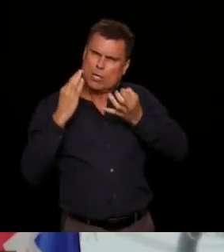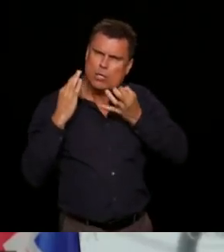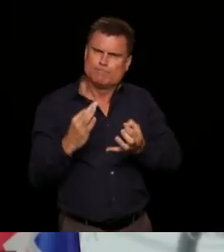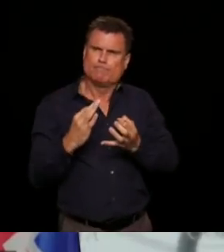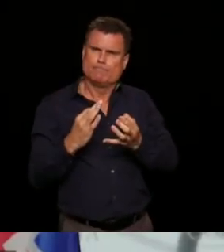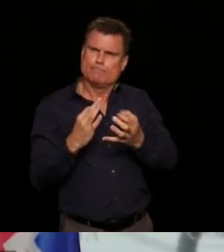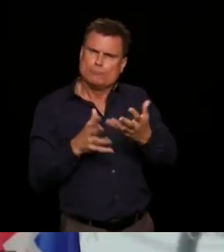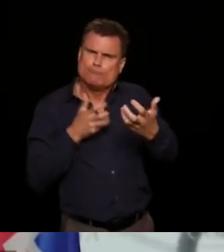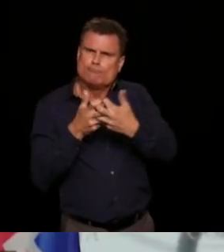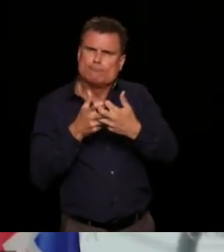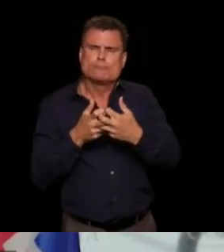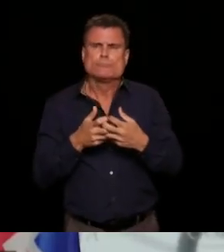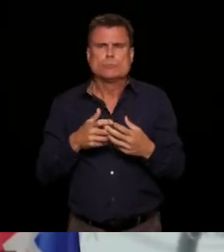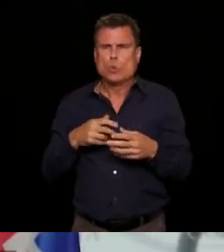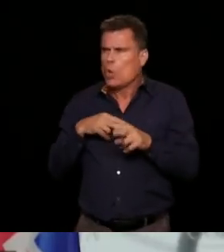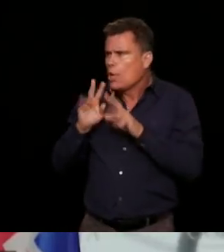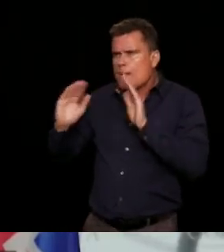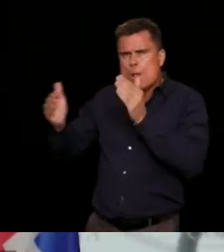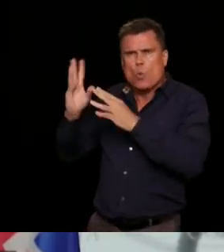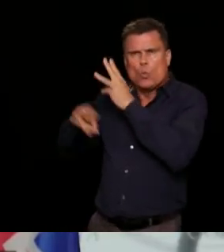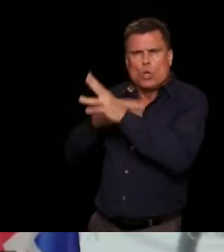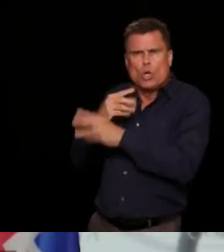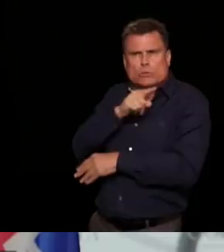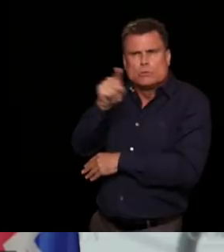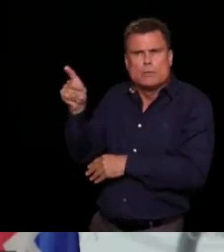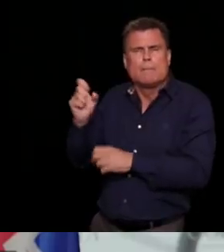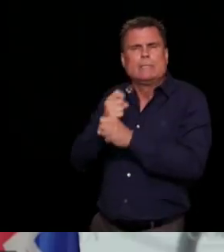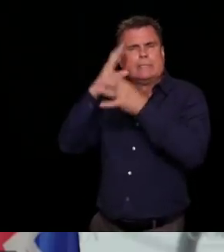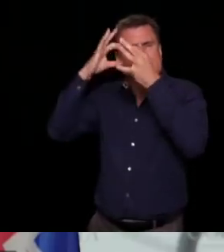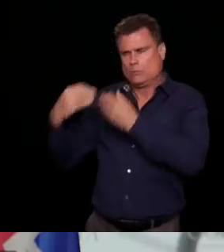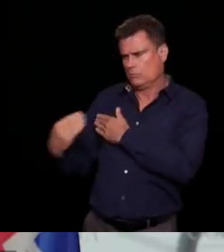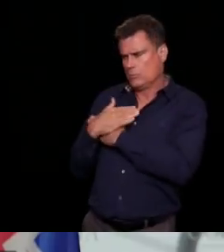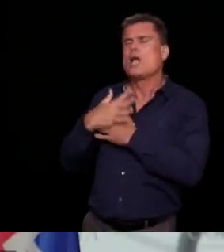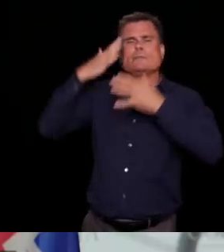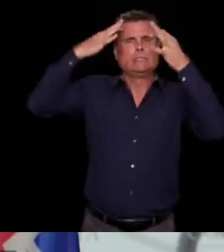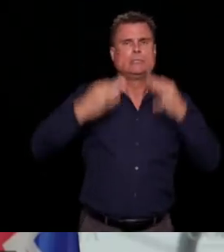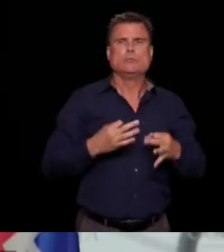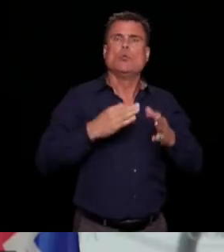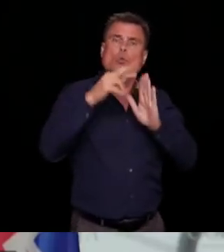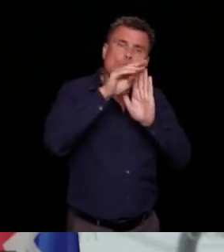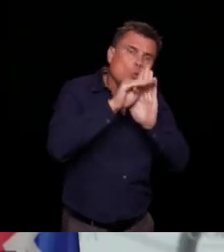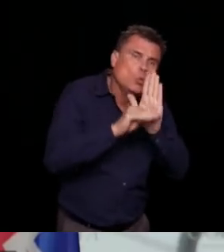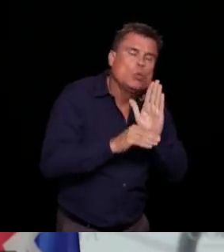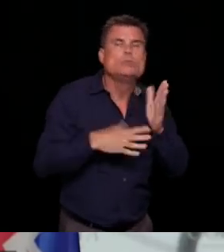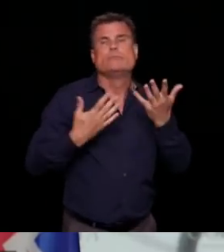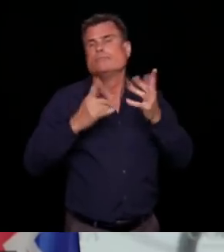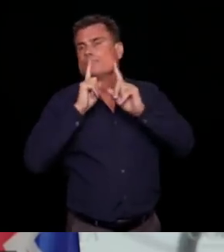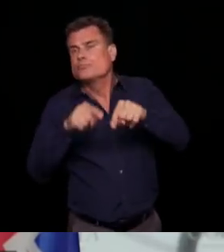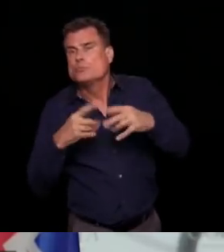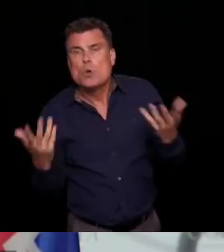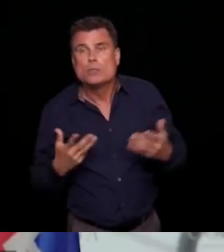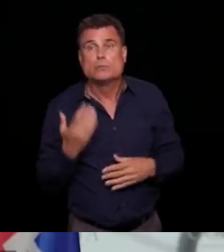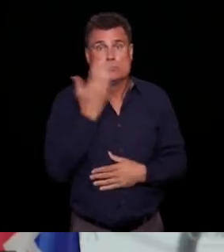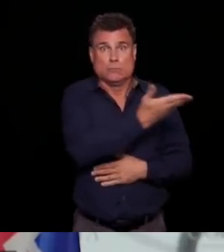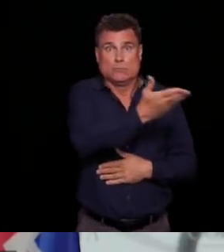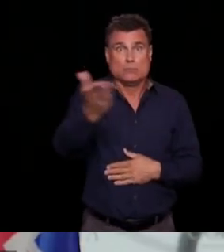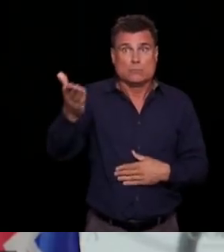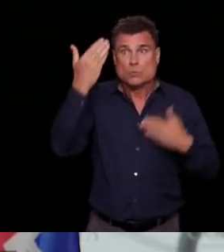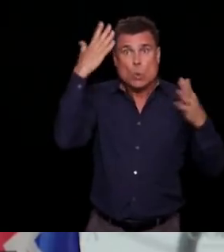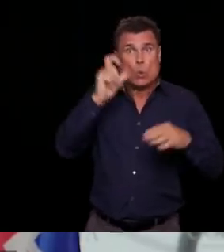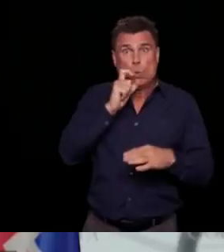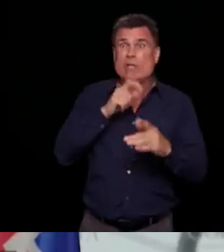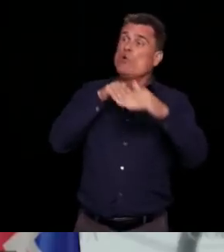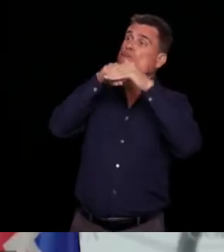that information to bear on the decisions that we make coming up. You may not know them, you may not see them regularly, but they are tirelessly